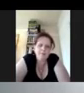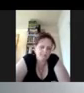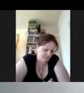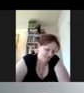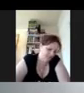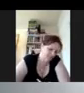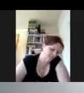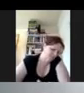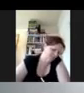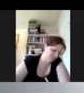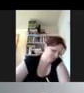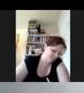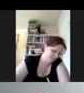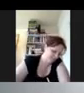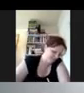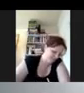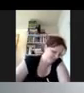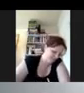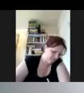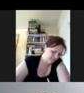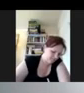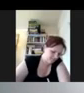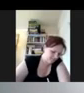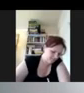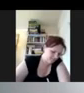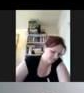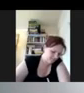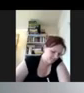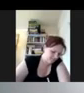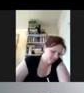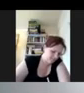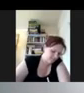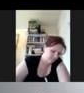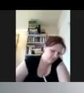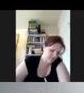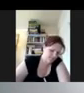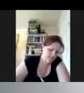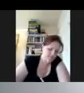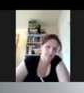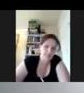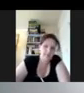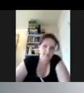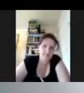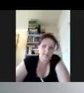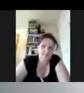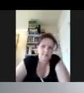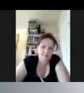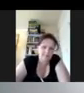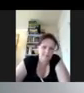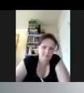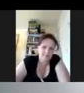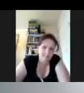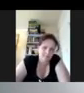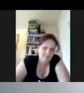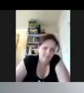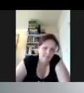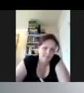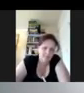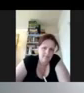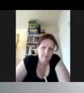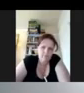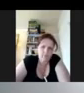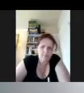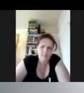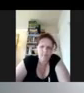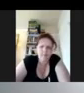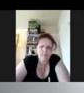share videos and audios, various things like that. A couple of great things about this is you can let the person join the audio or join the